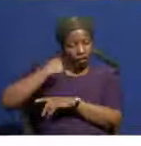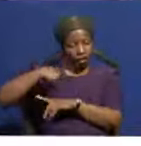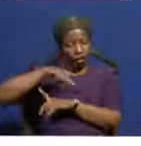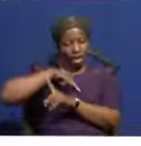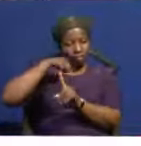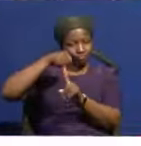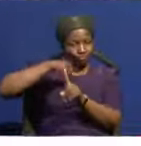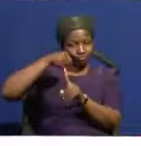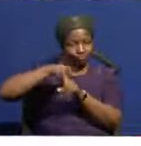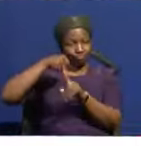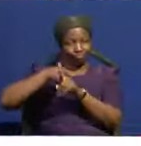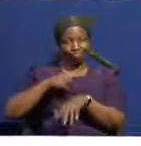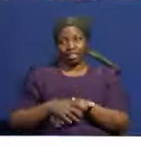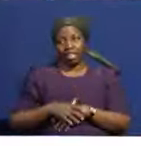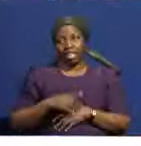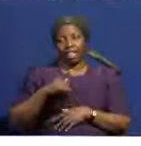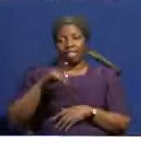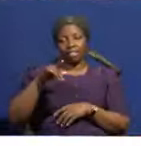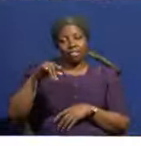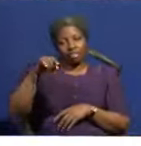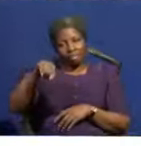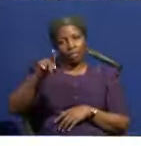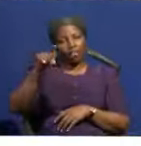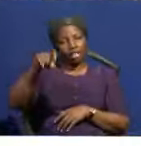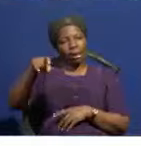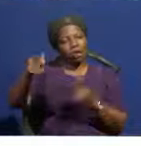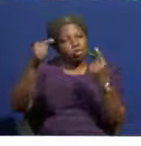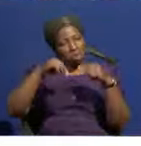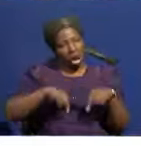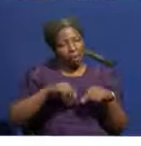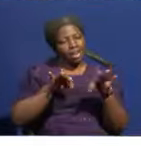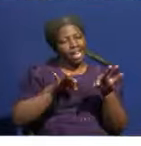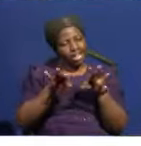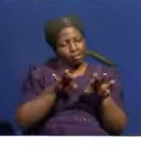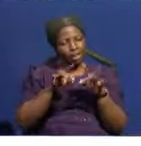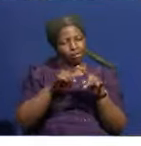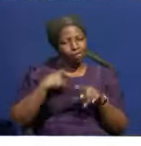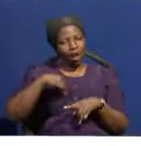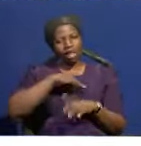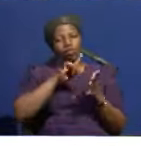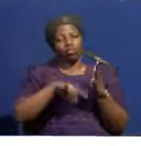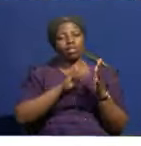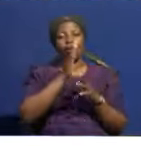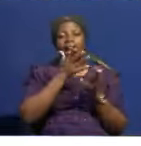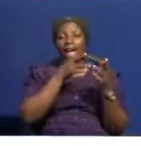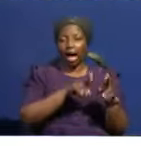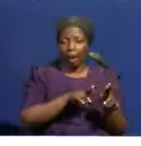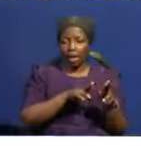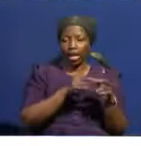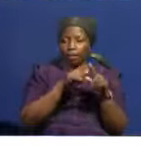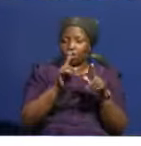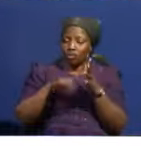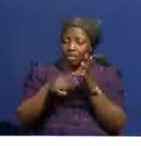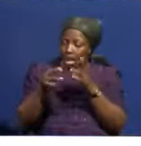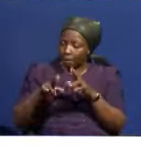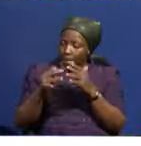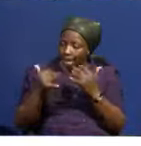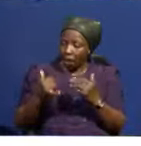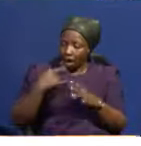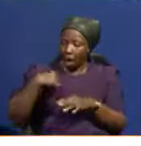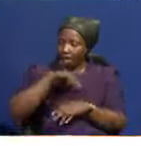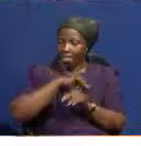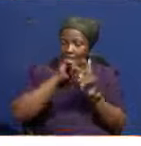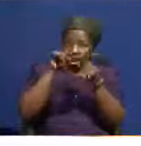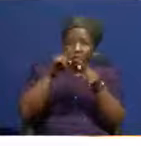it. Wangekuja mbele yetu na watuambie hivi na hivi inaenda kufanyika. Lakini kulingana na chenye inafanyika saa hii, sisi tumekuja tu